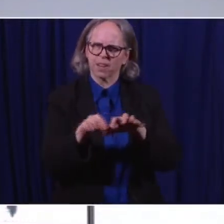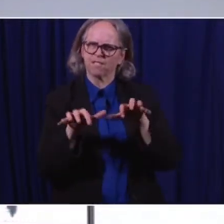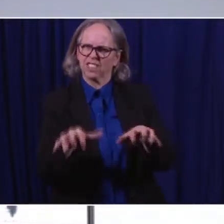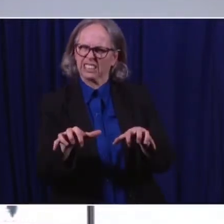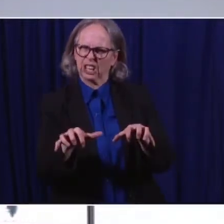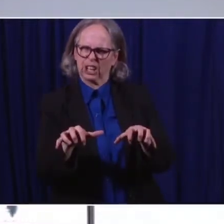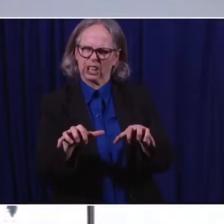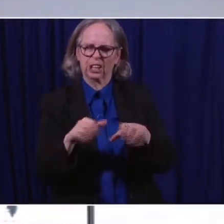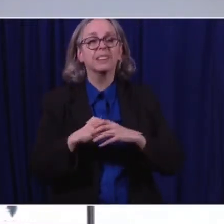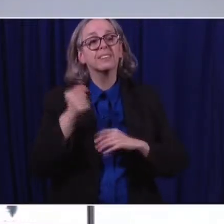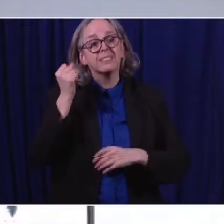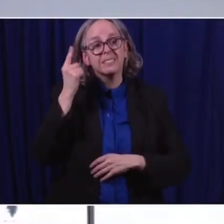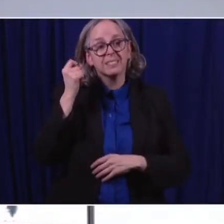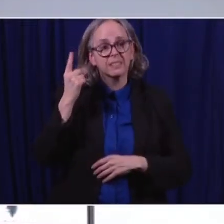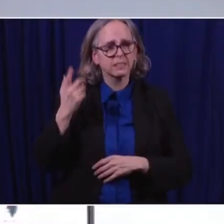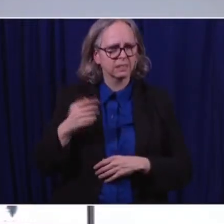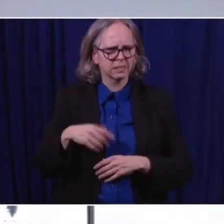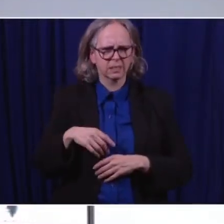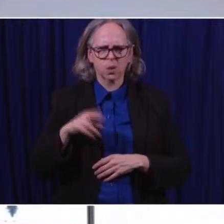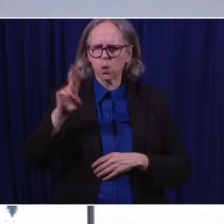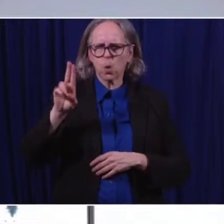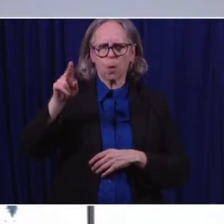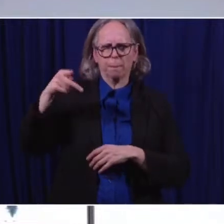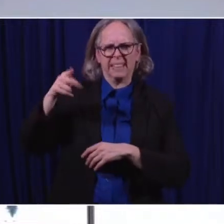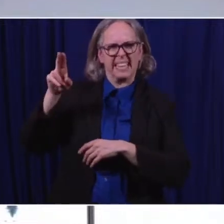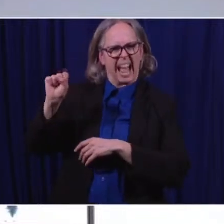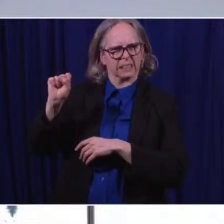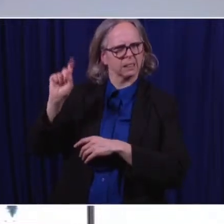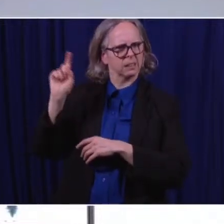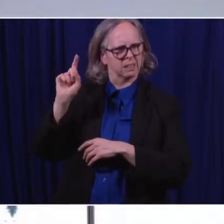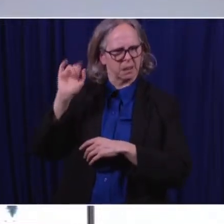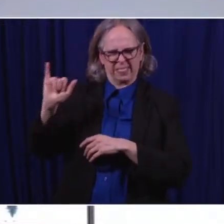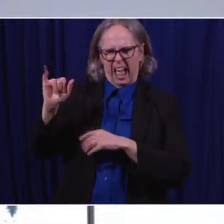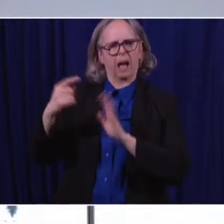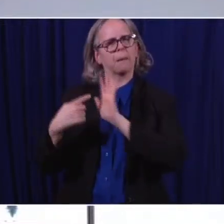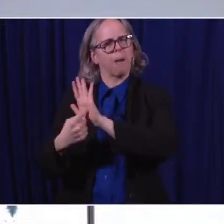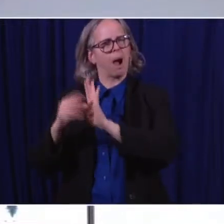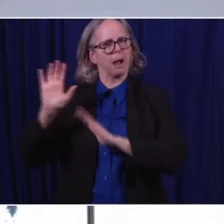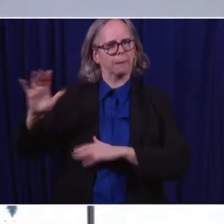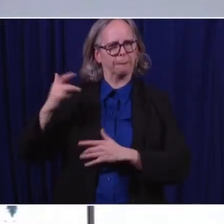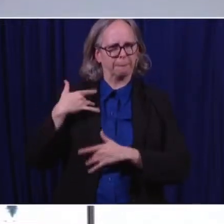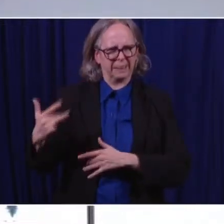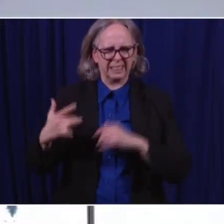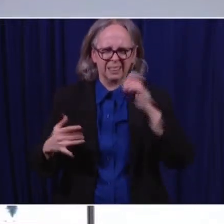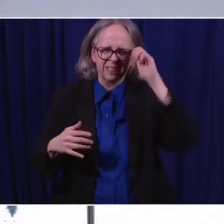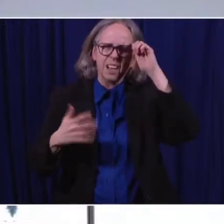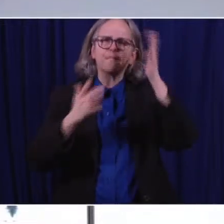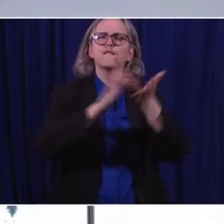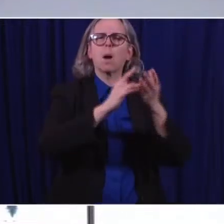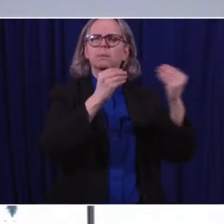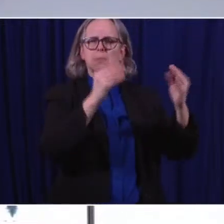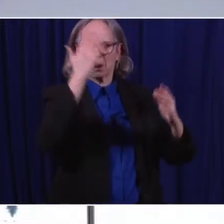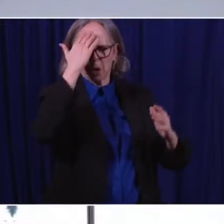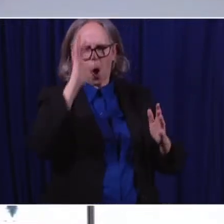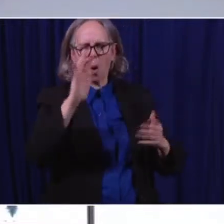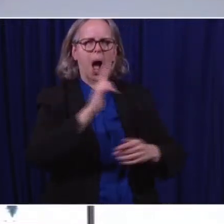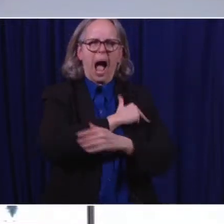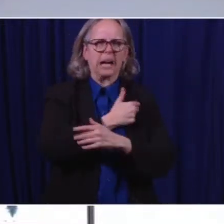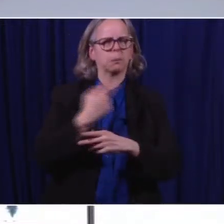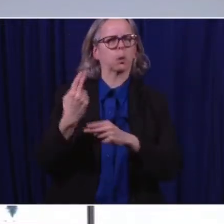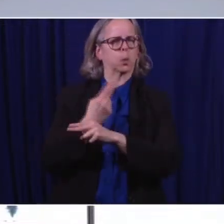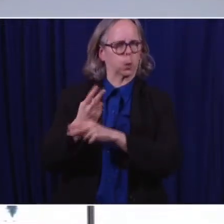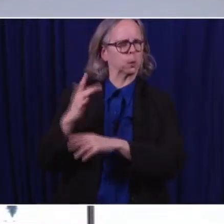model, the models of healthcare that Walgreens and other types of pharmacies are using. These are portable storage for